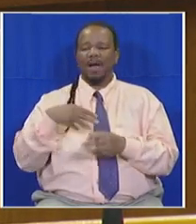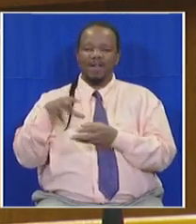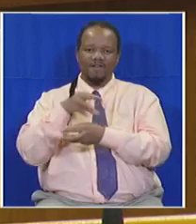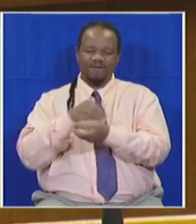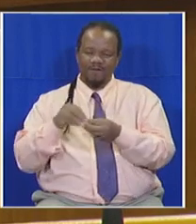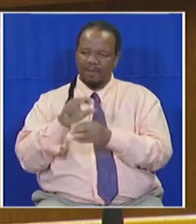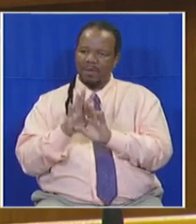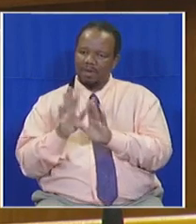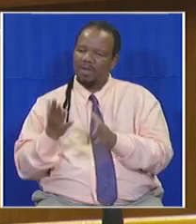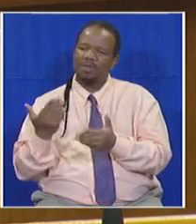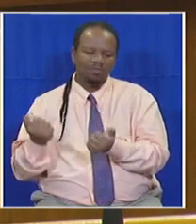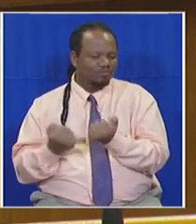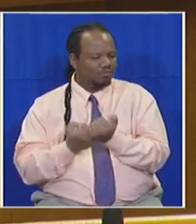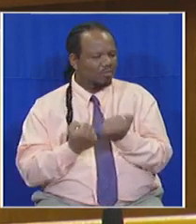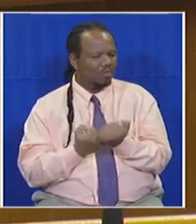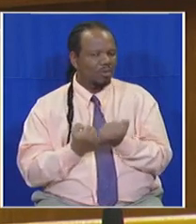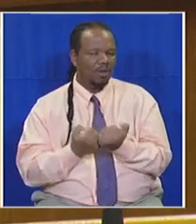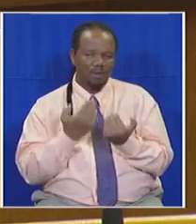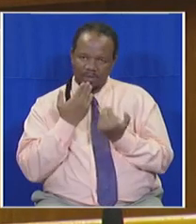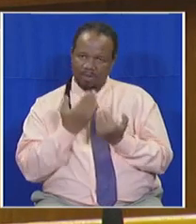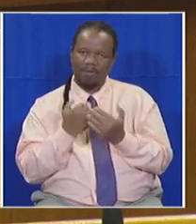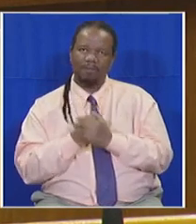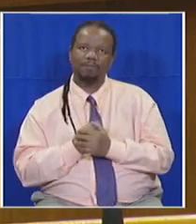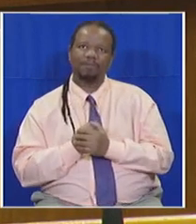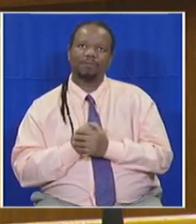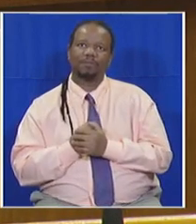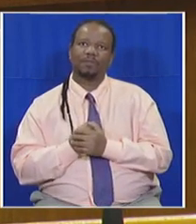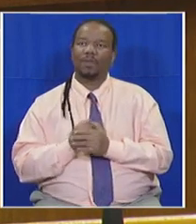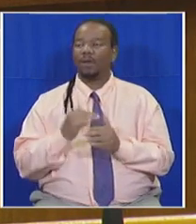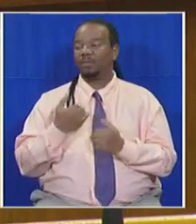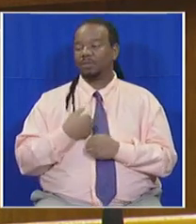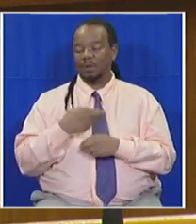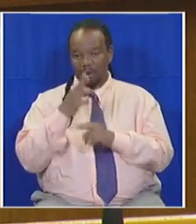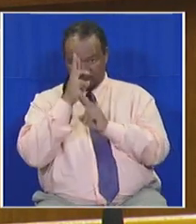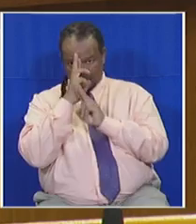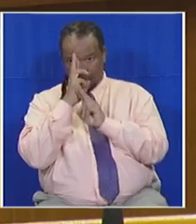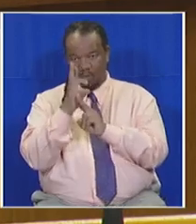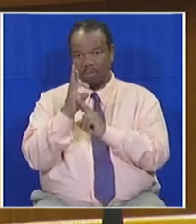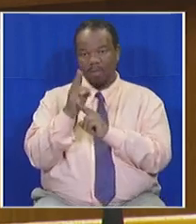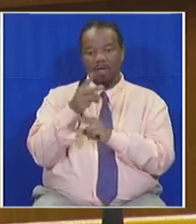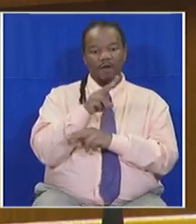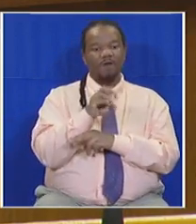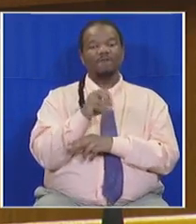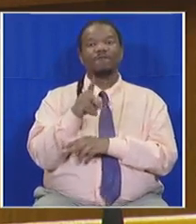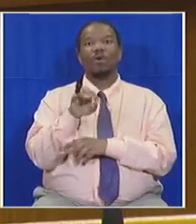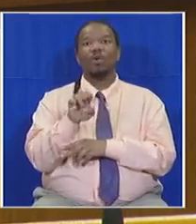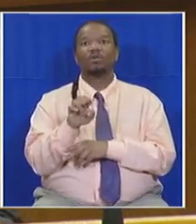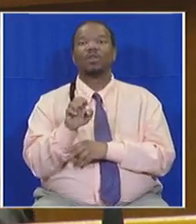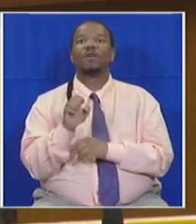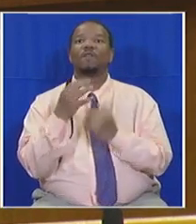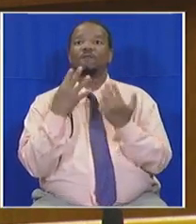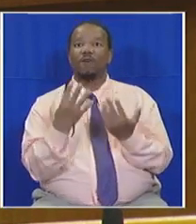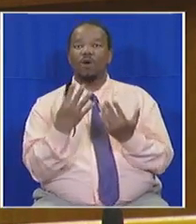anchor and a blessing. House Chairperson, I have the honor to submit vote for your approval. I thank